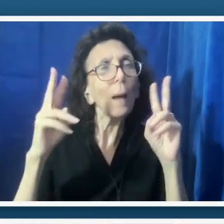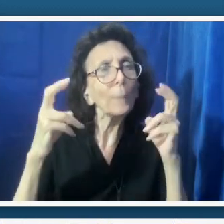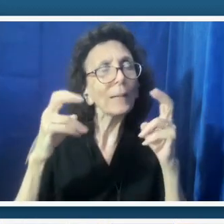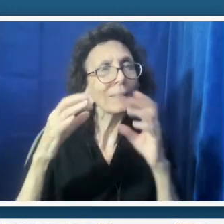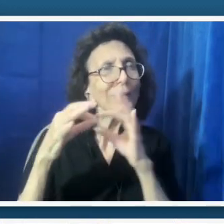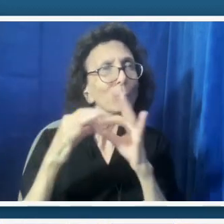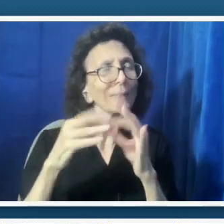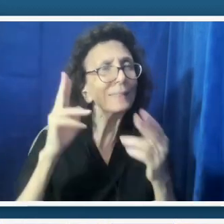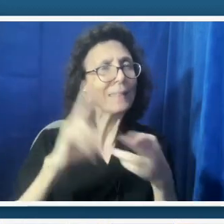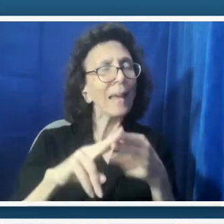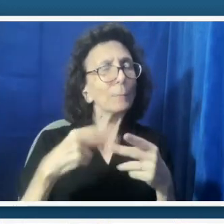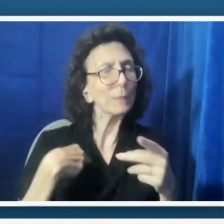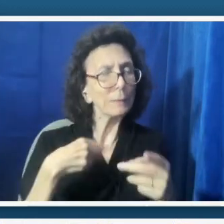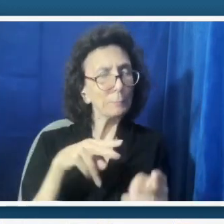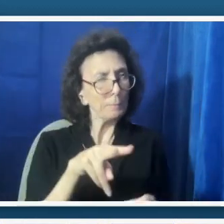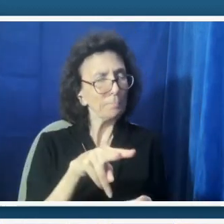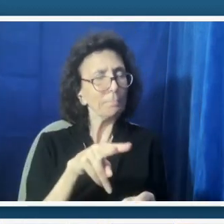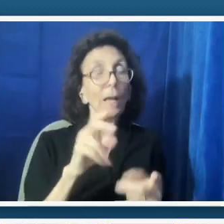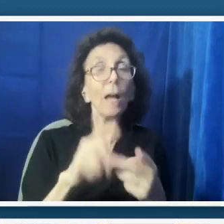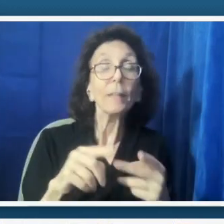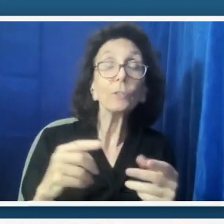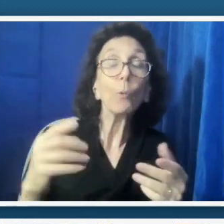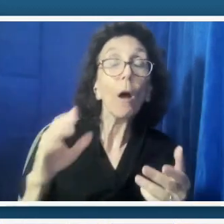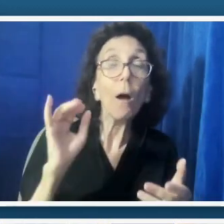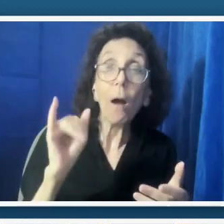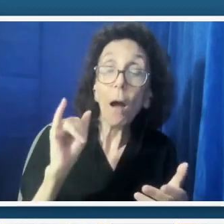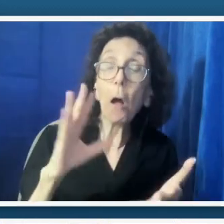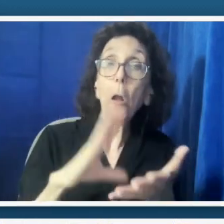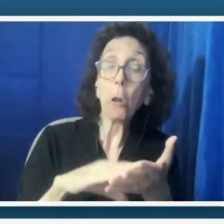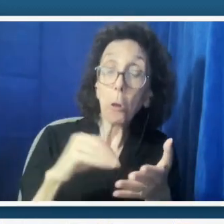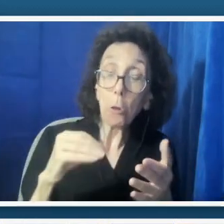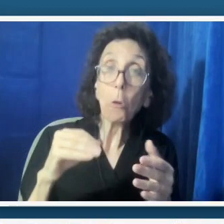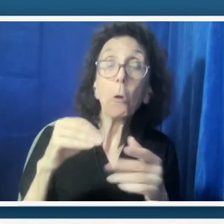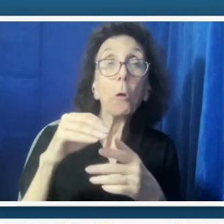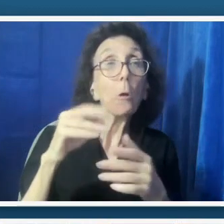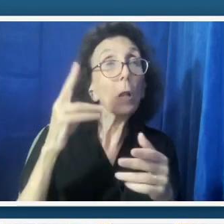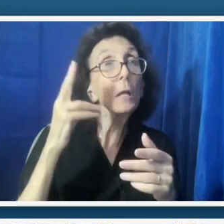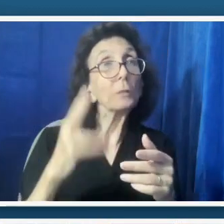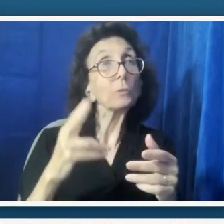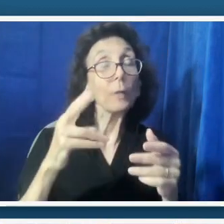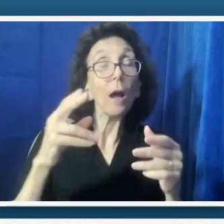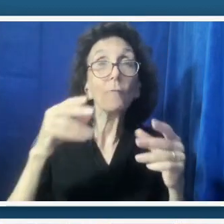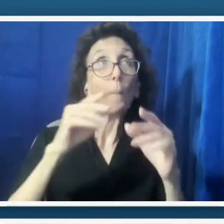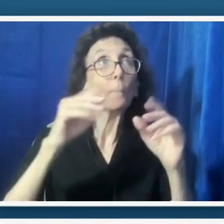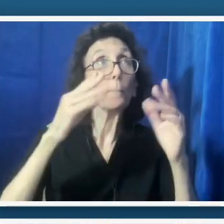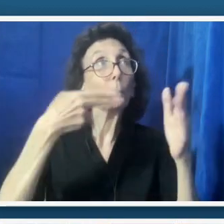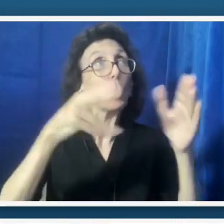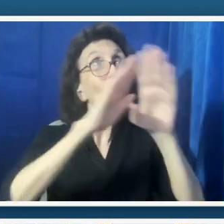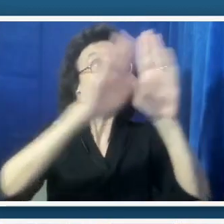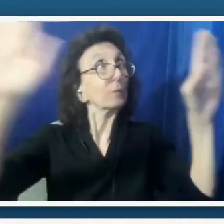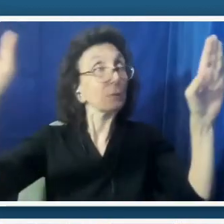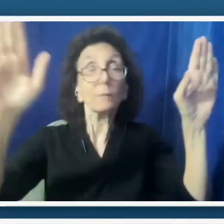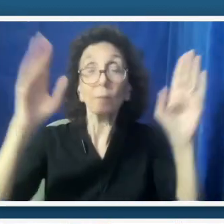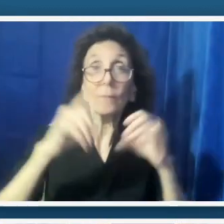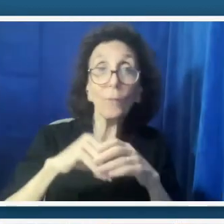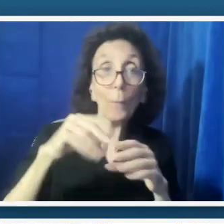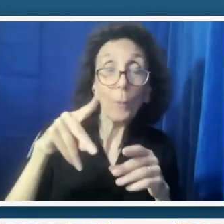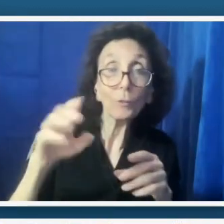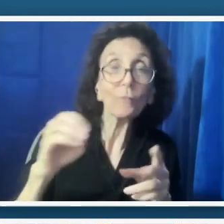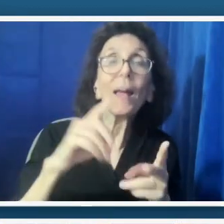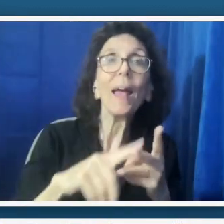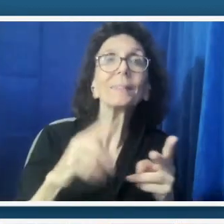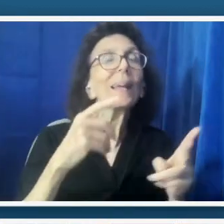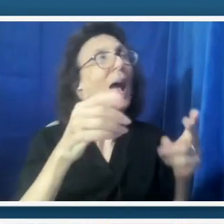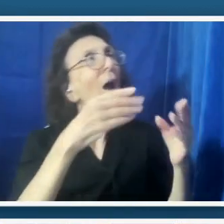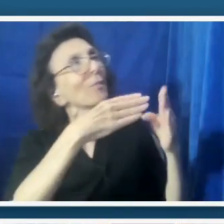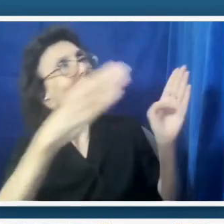that you will gain introductory knowledge on the history of post office murals, and that you will use guiding questions to examine how post office murals